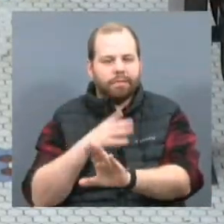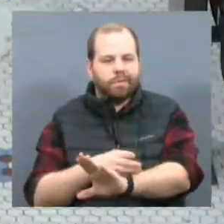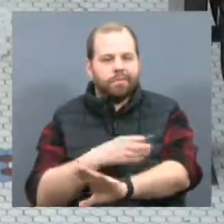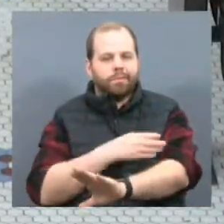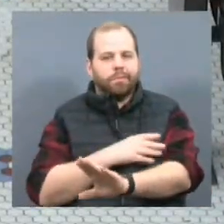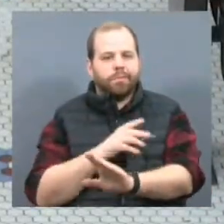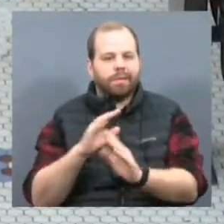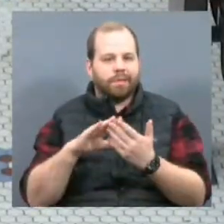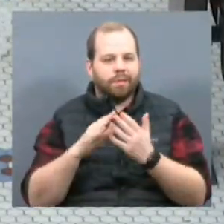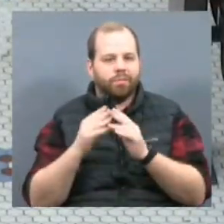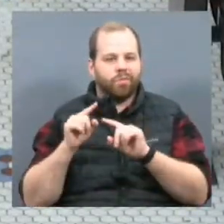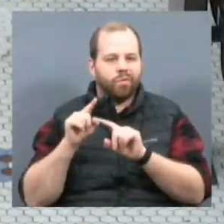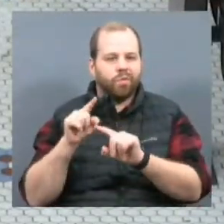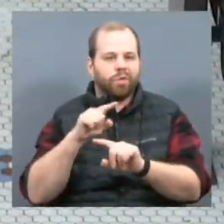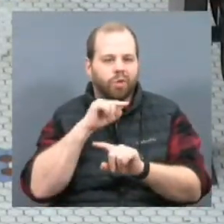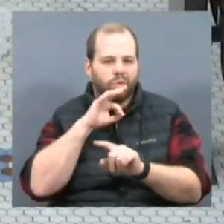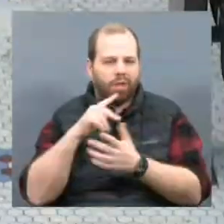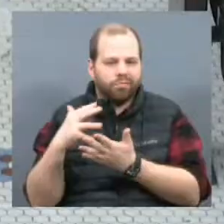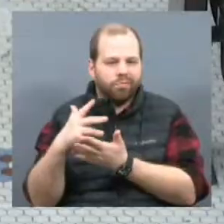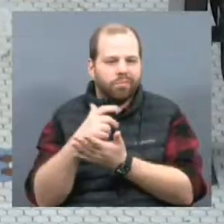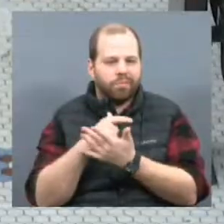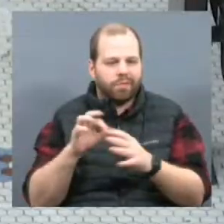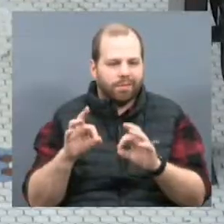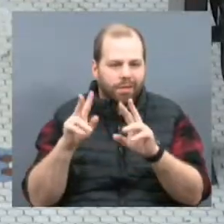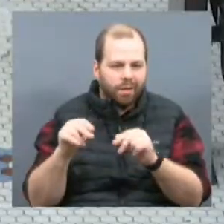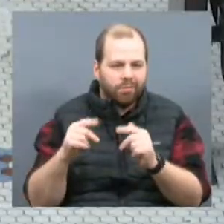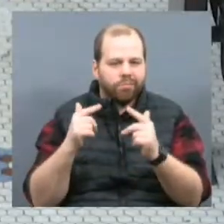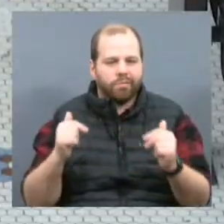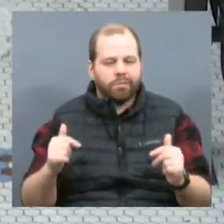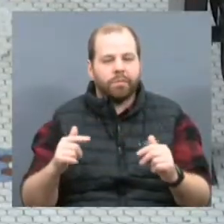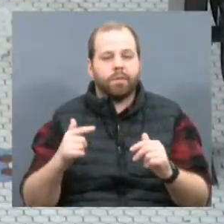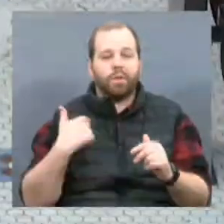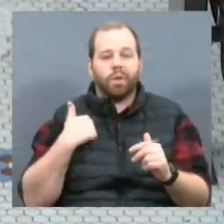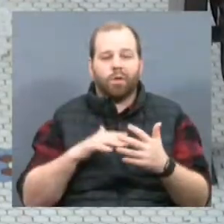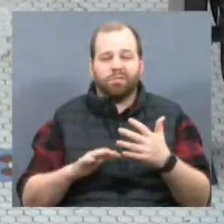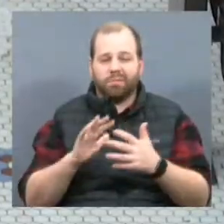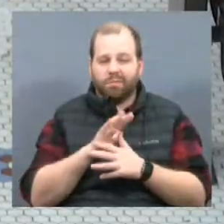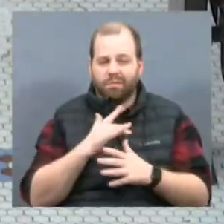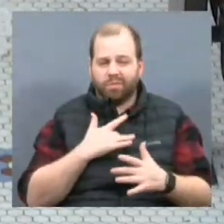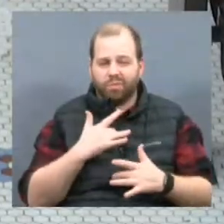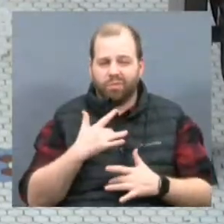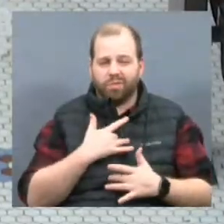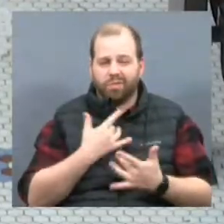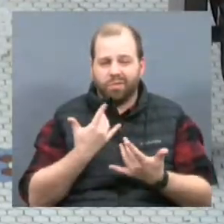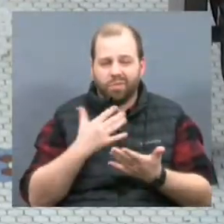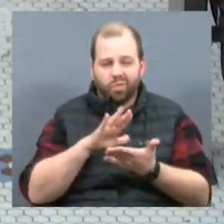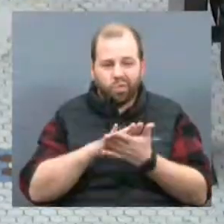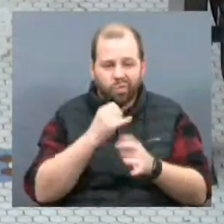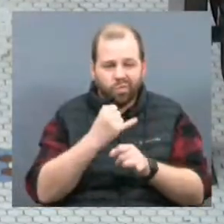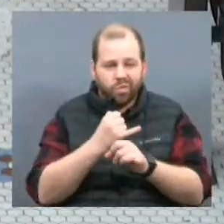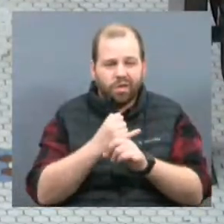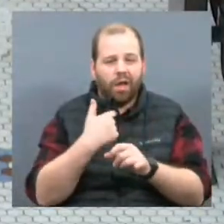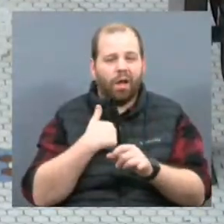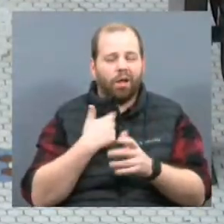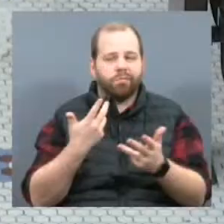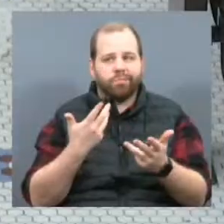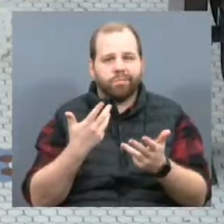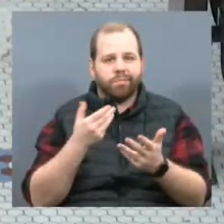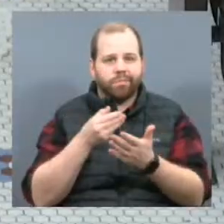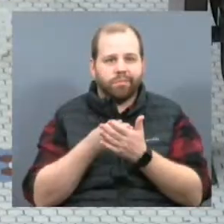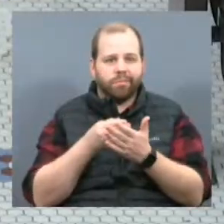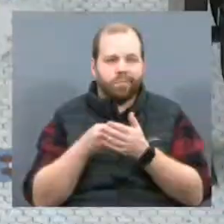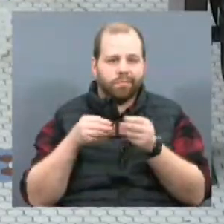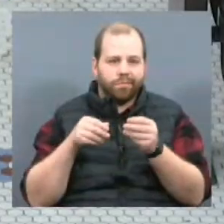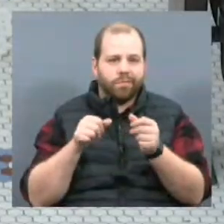crews out there to pick up trash and all that. We have a major concern because our campus is, I spend a lot of money with our